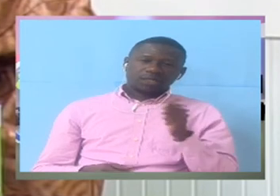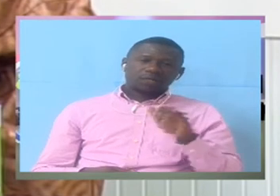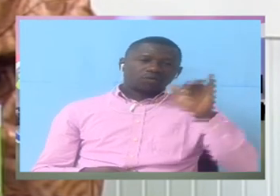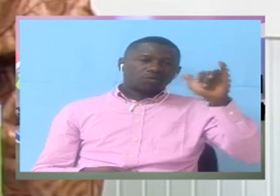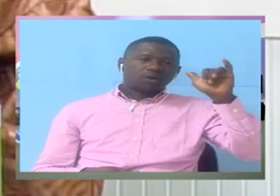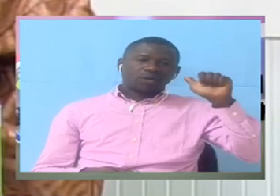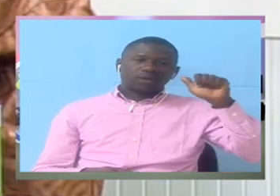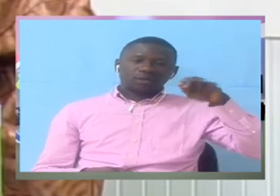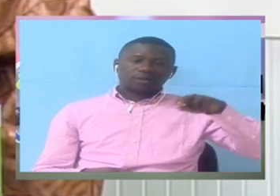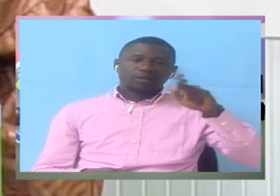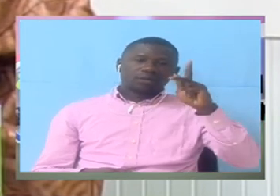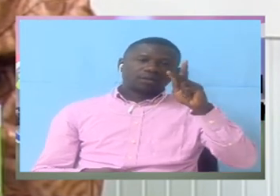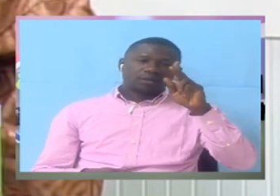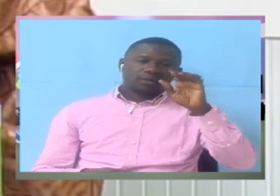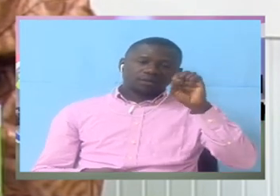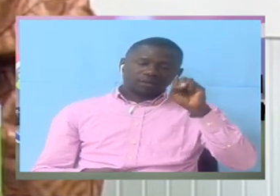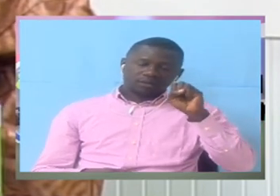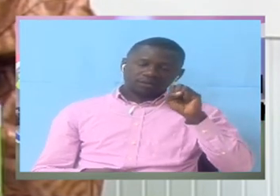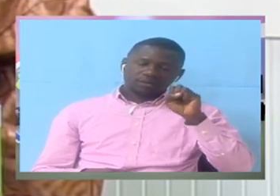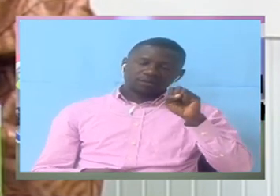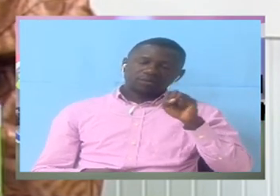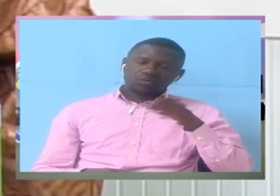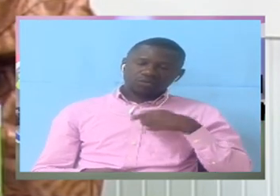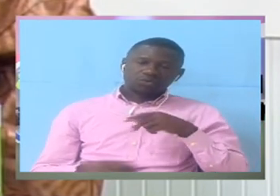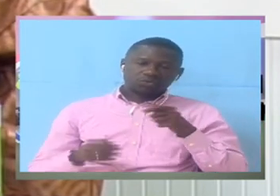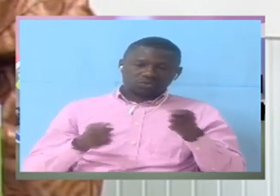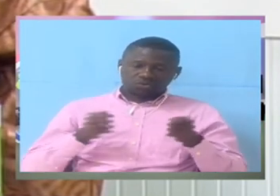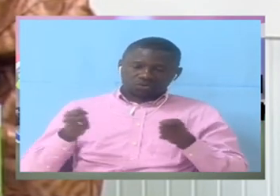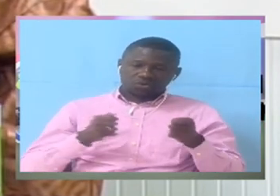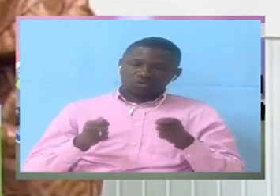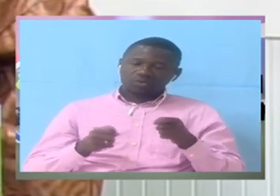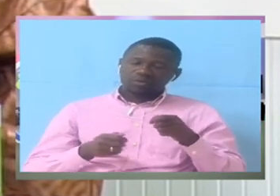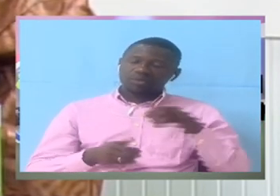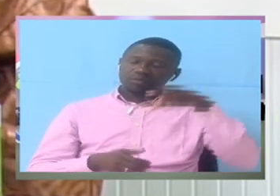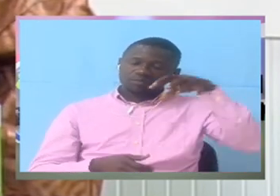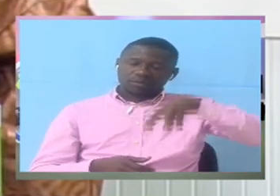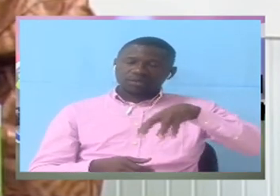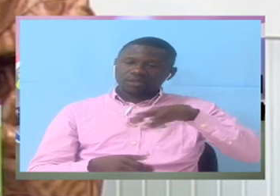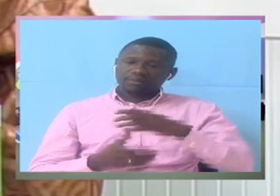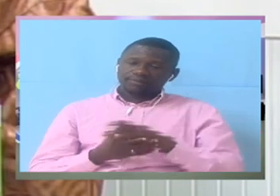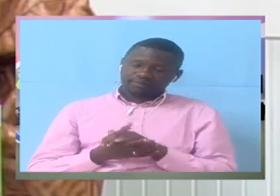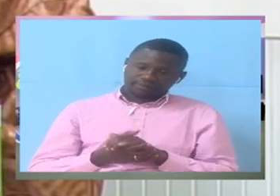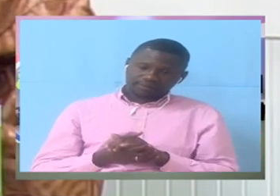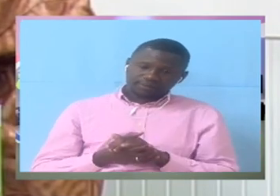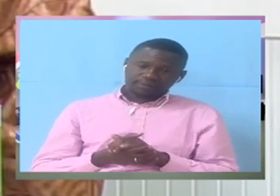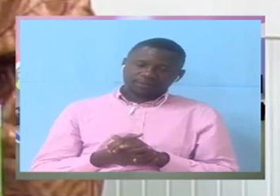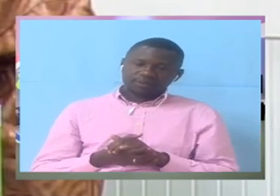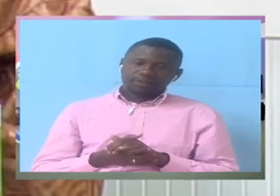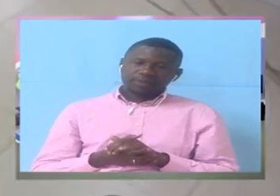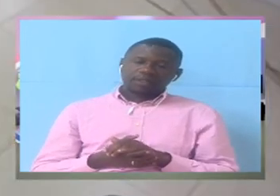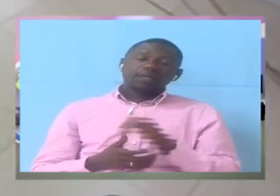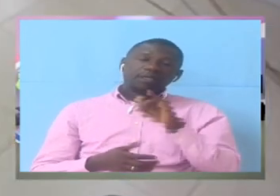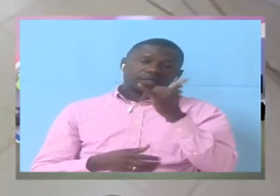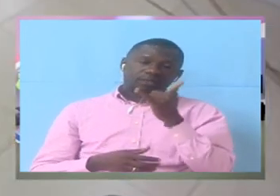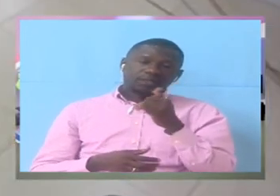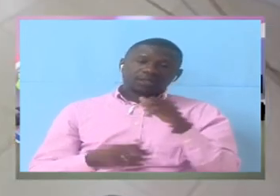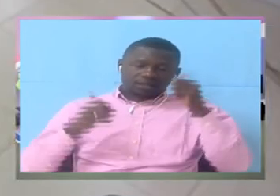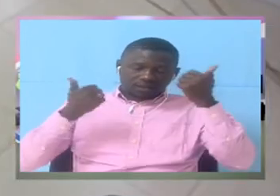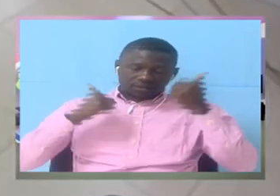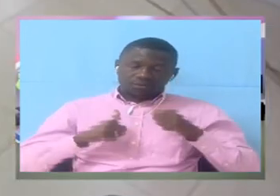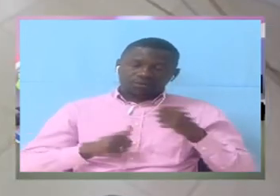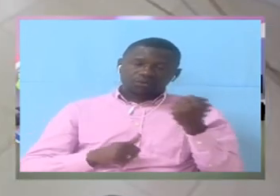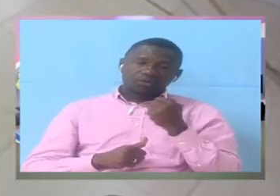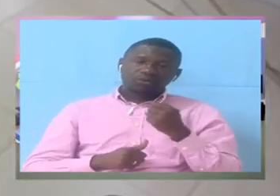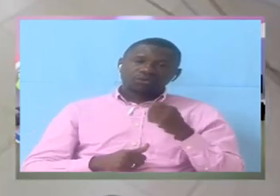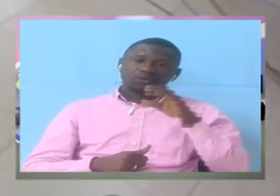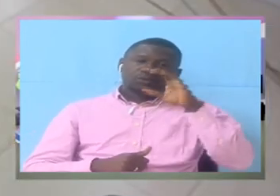tole executive. Okay, ta ala ganya Charcelo ta Ghana meeting ola. Yes, that happened because Charcelo went